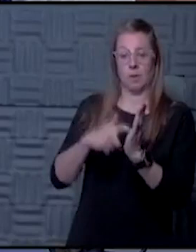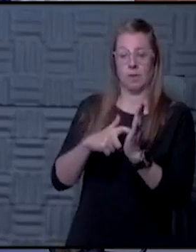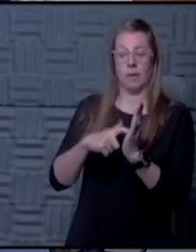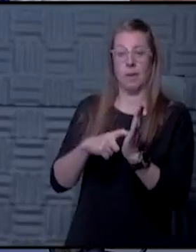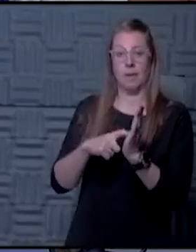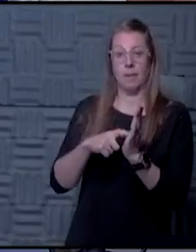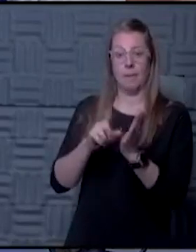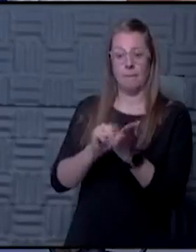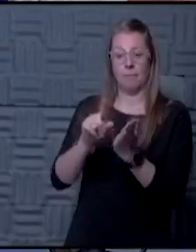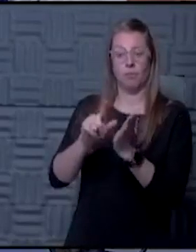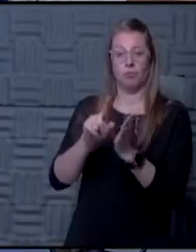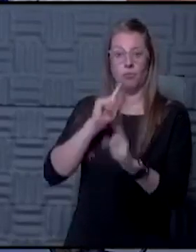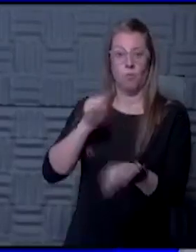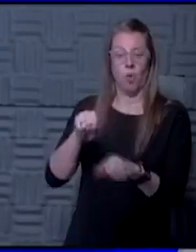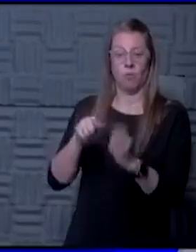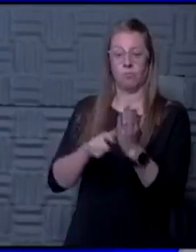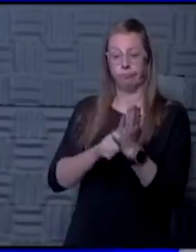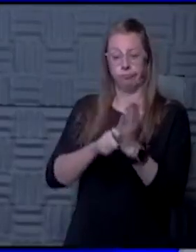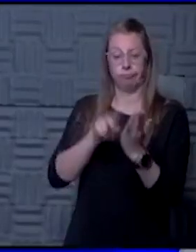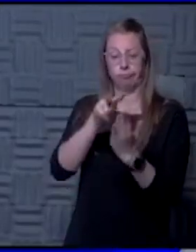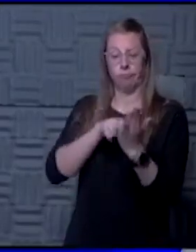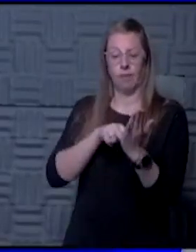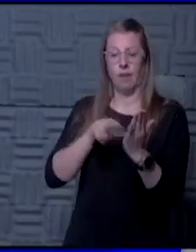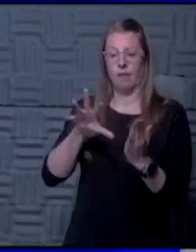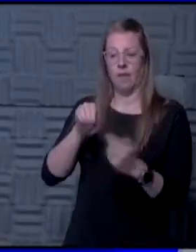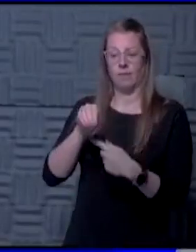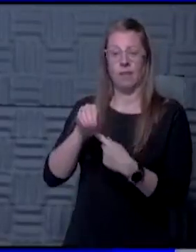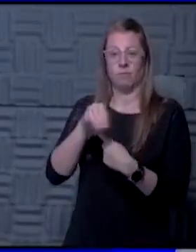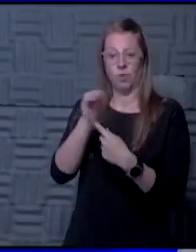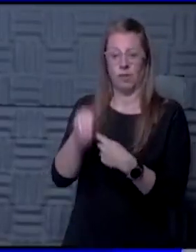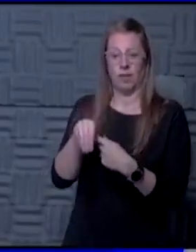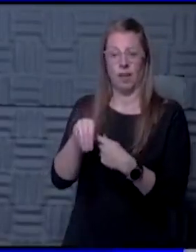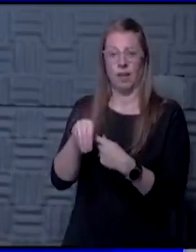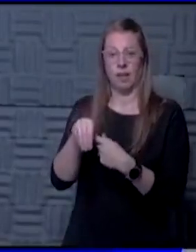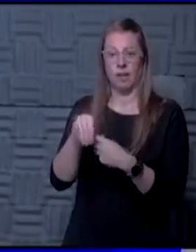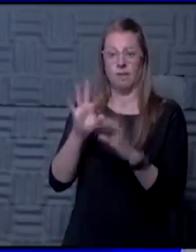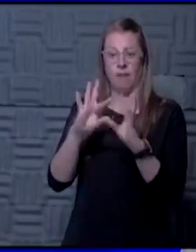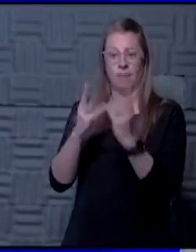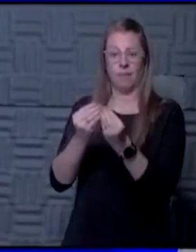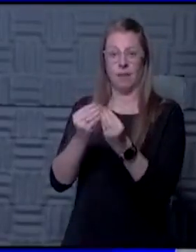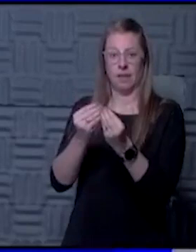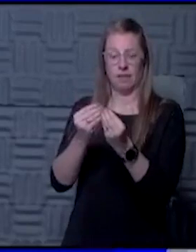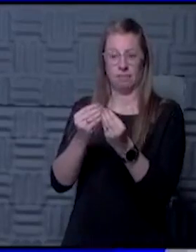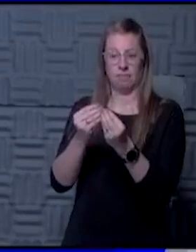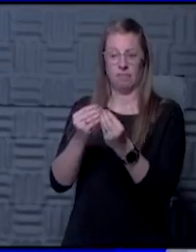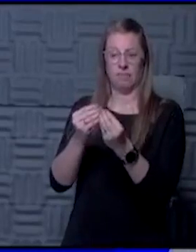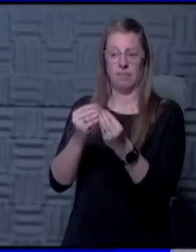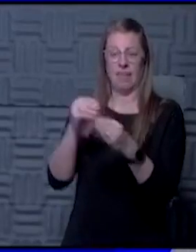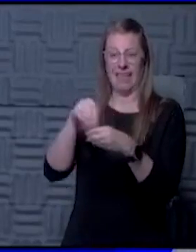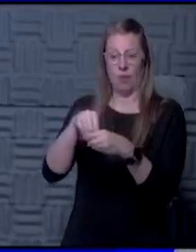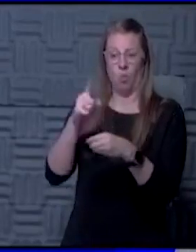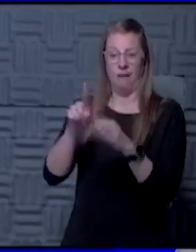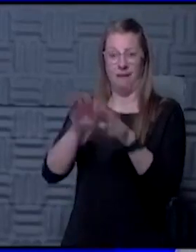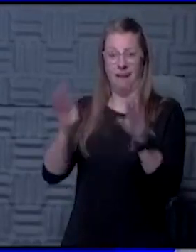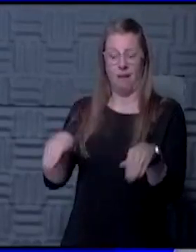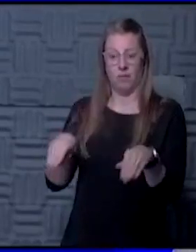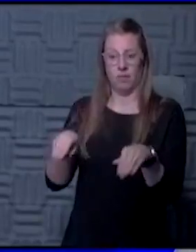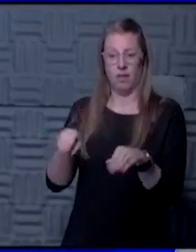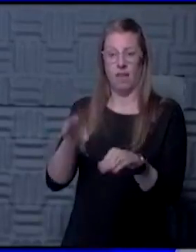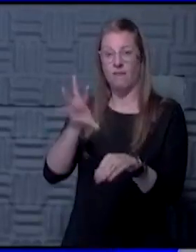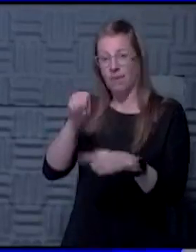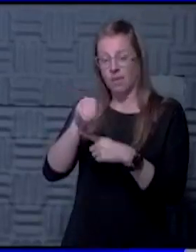that 50% of households in contacts have been affected, and within that household, the